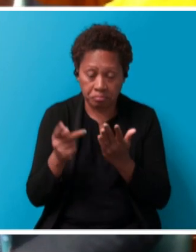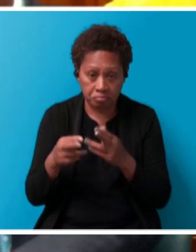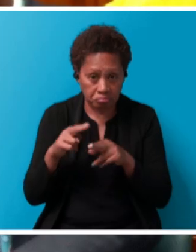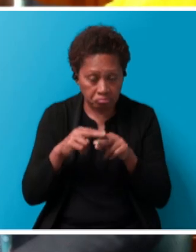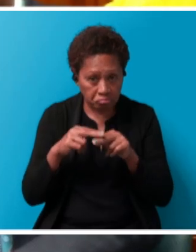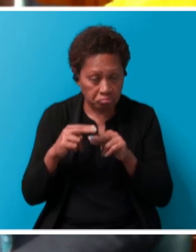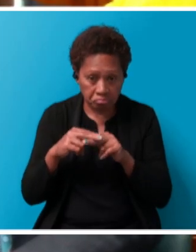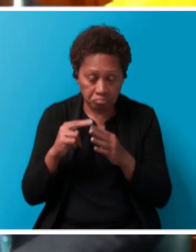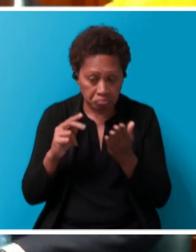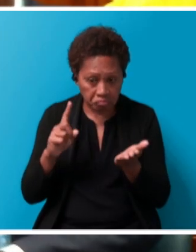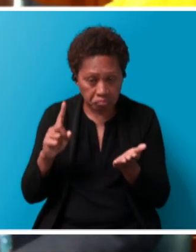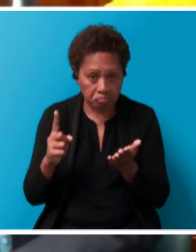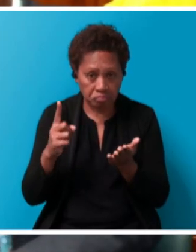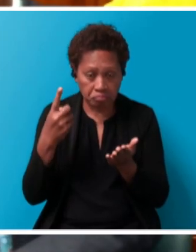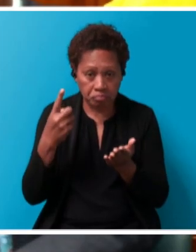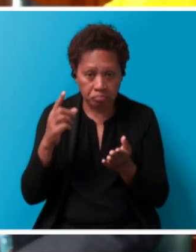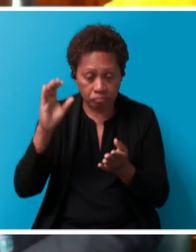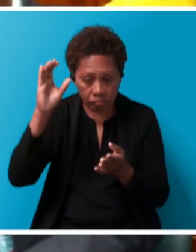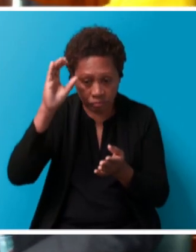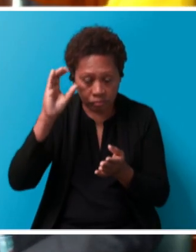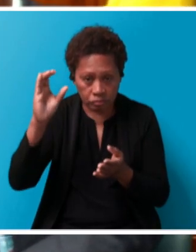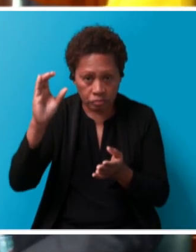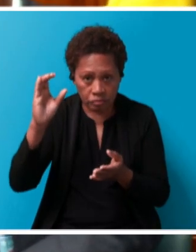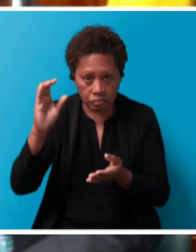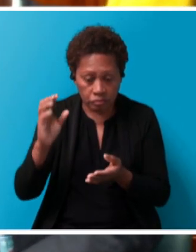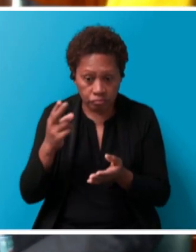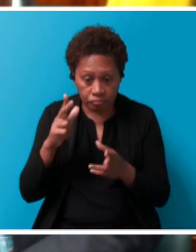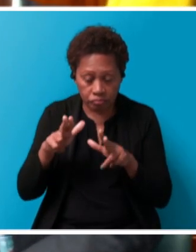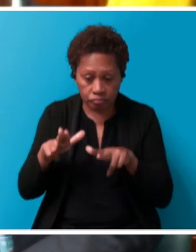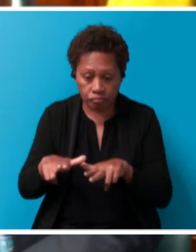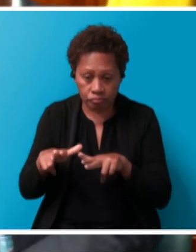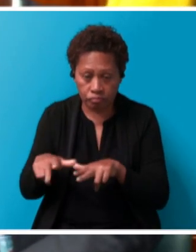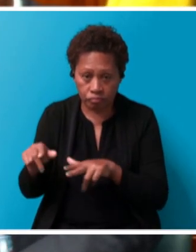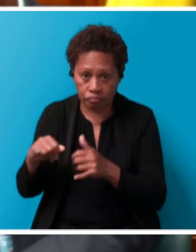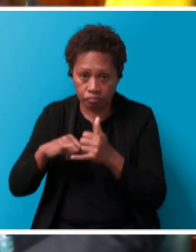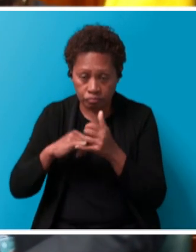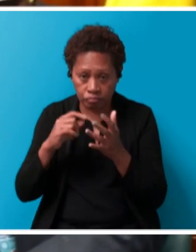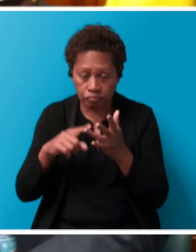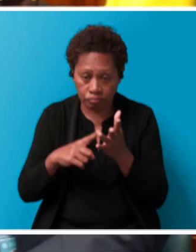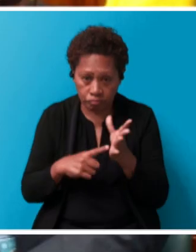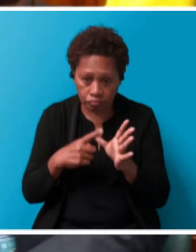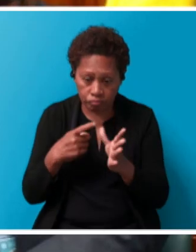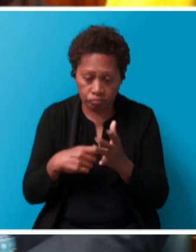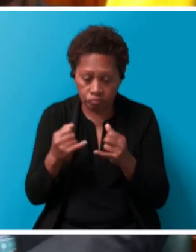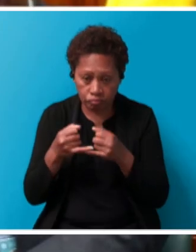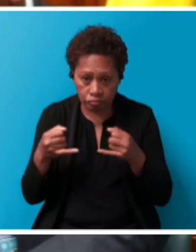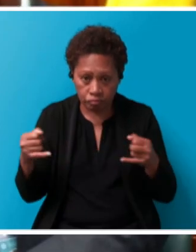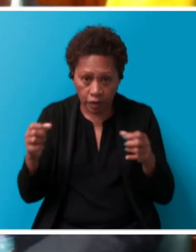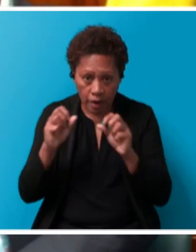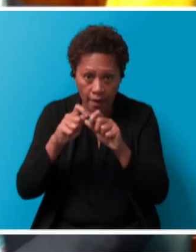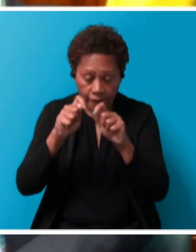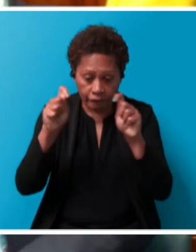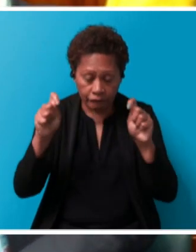the first countries to ratify the International Solar Alliance Framework Agreement,